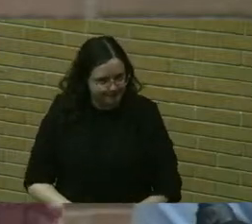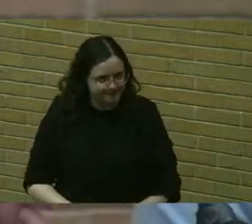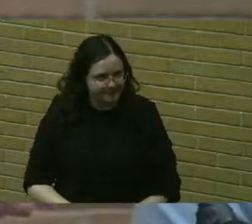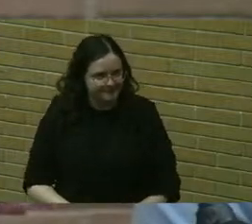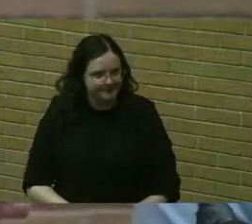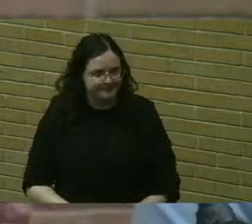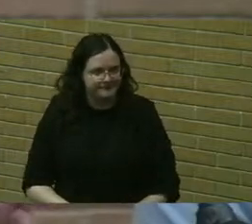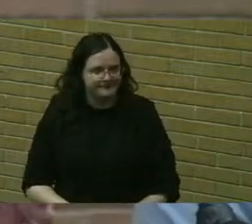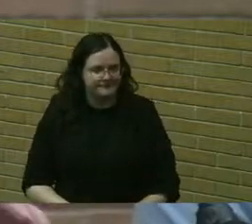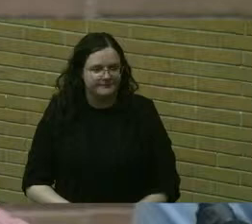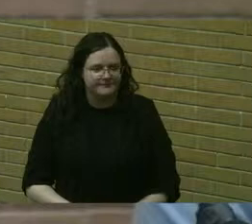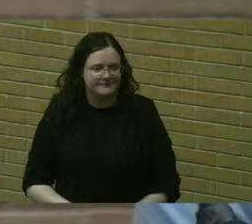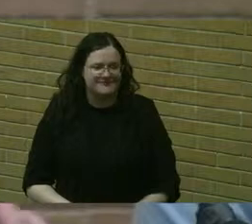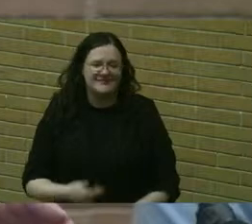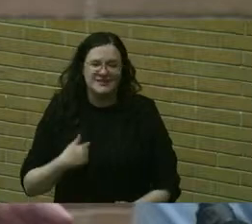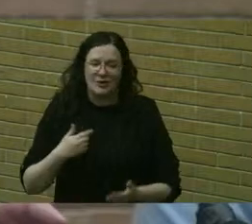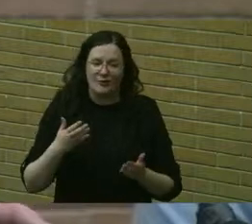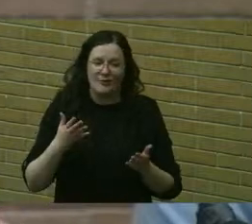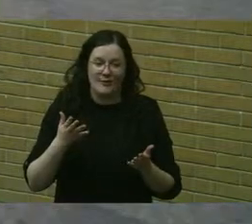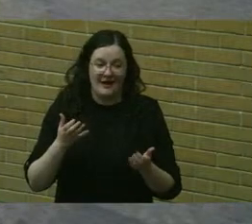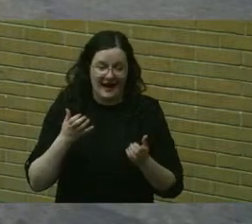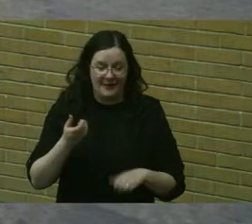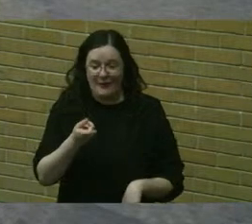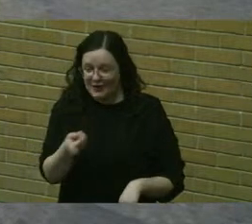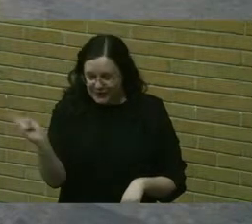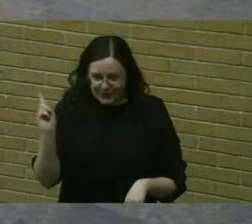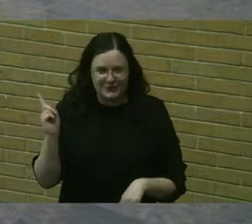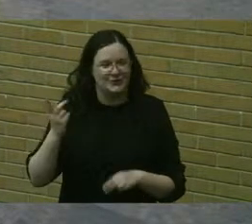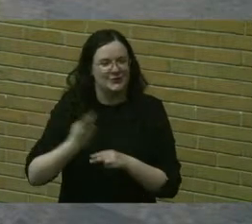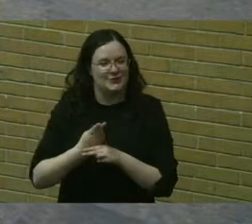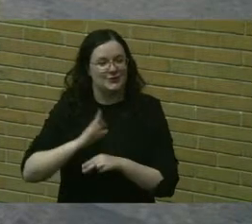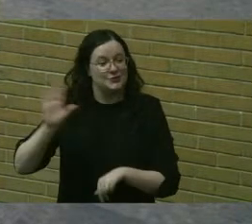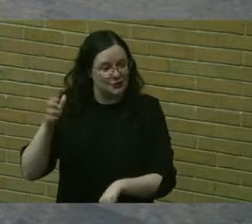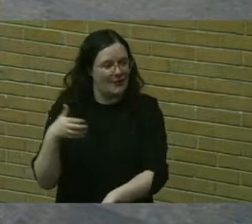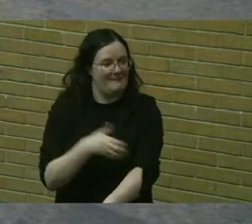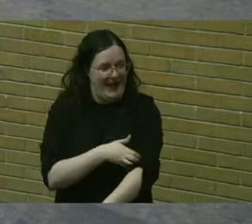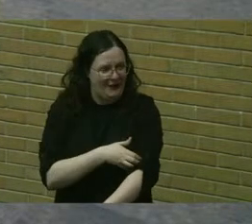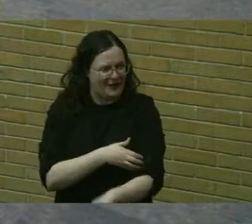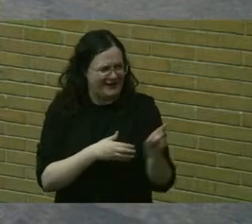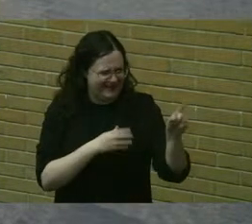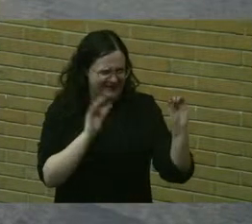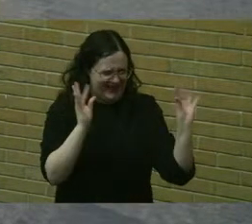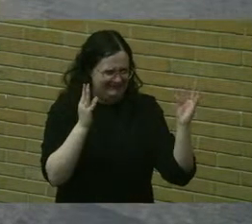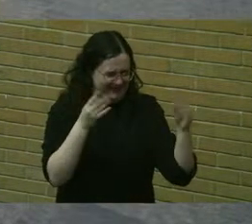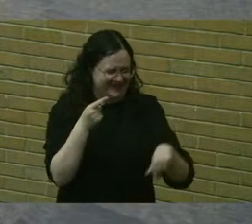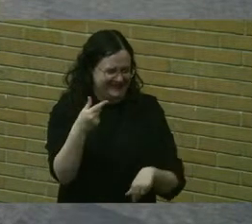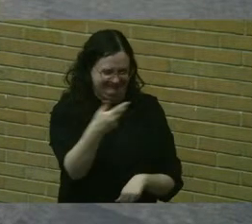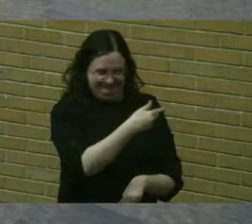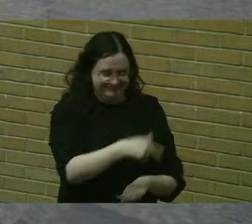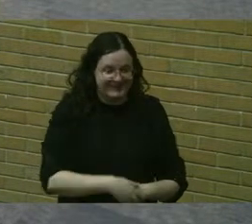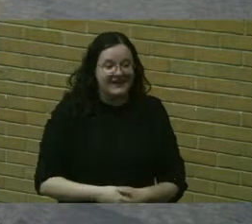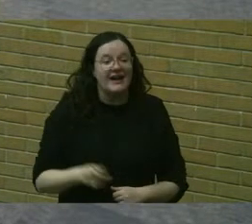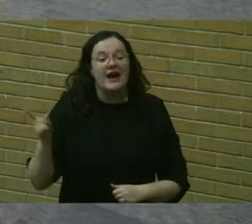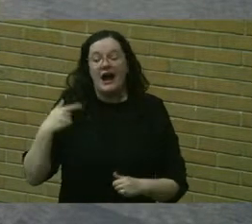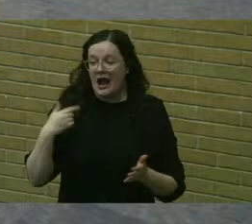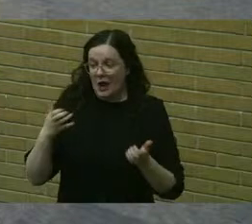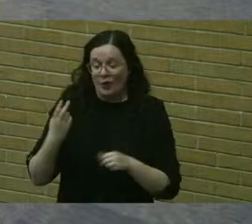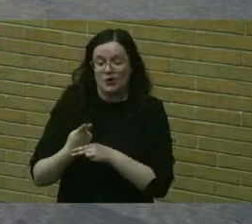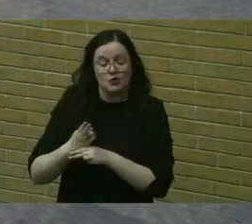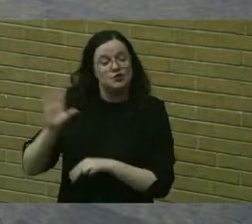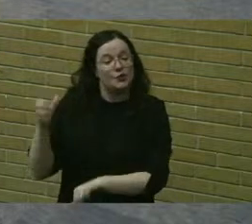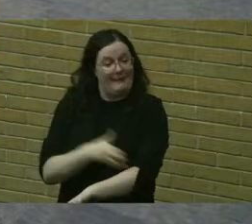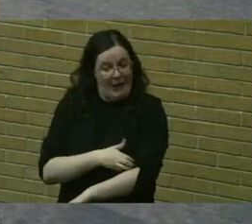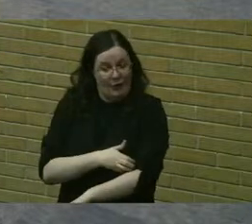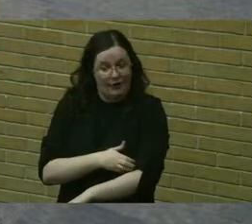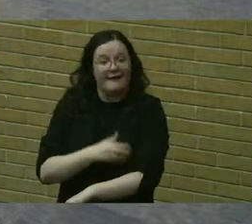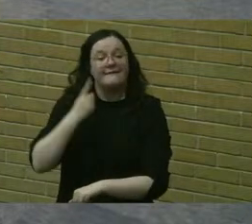want you to use your power to of course, to protect freedom of speech, but also freedom